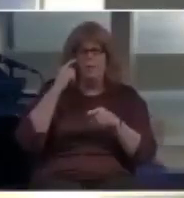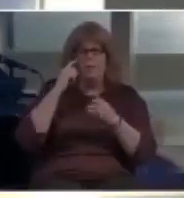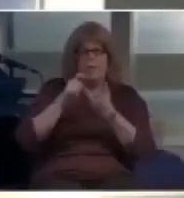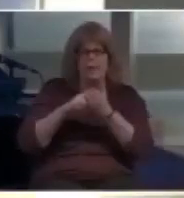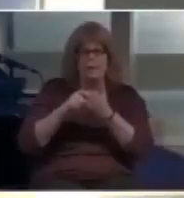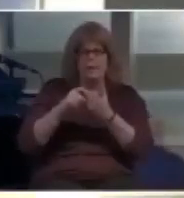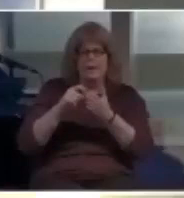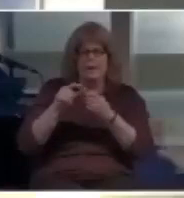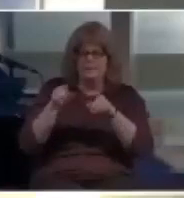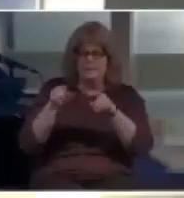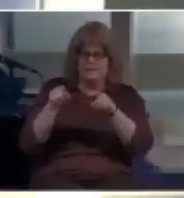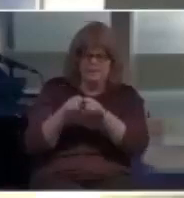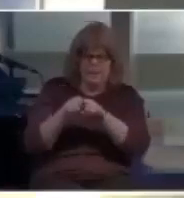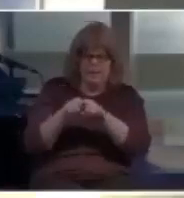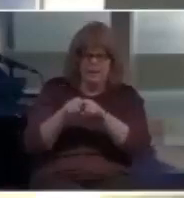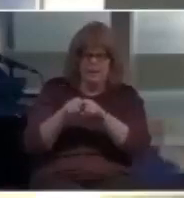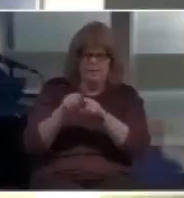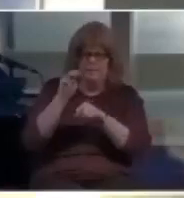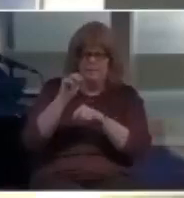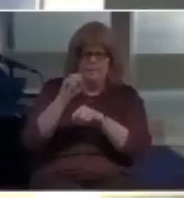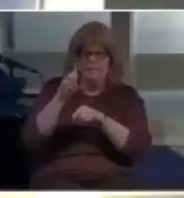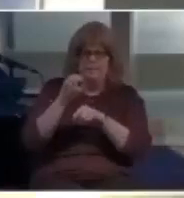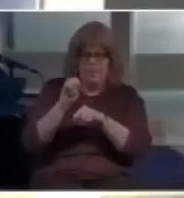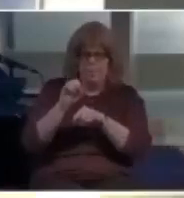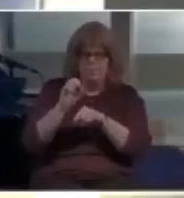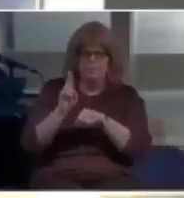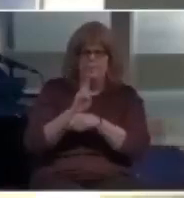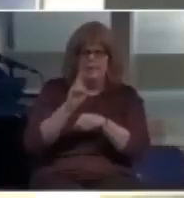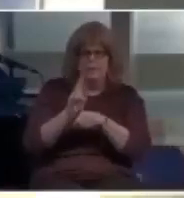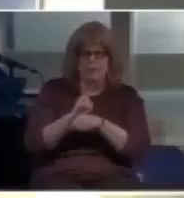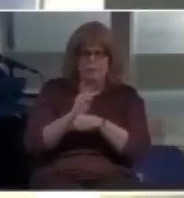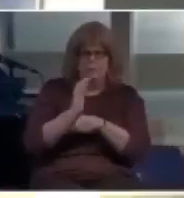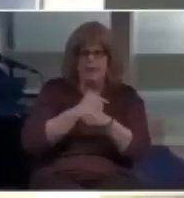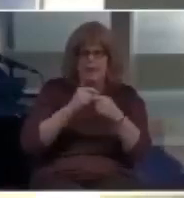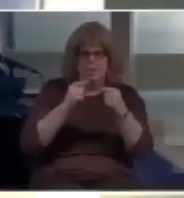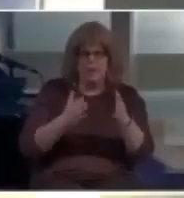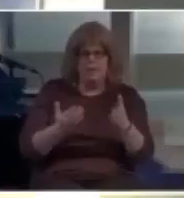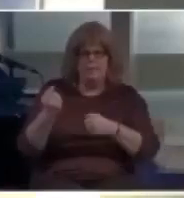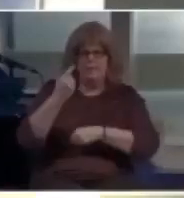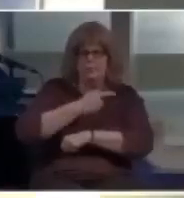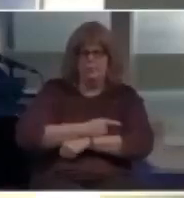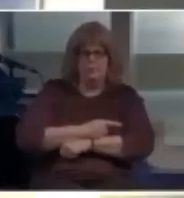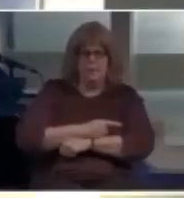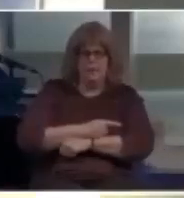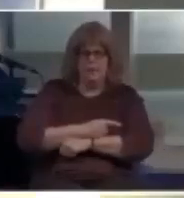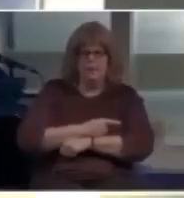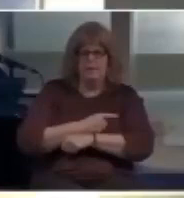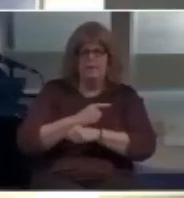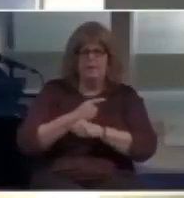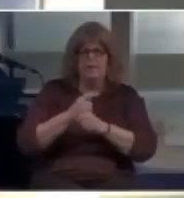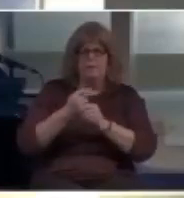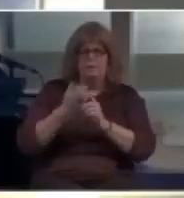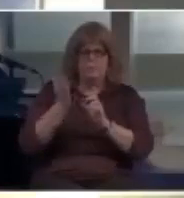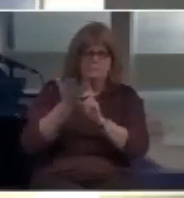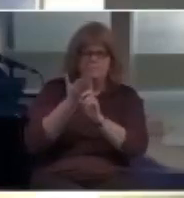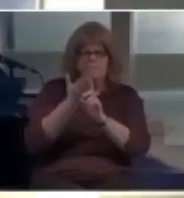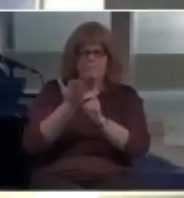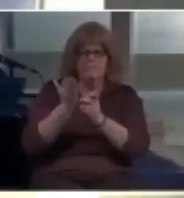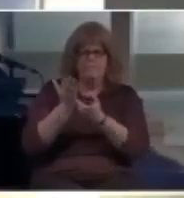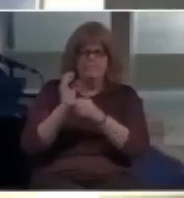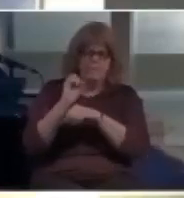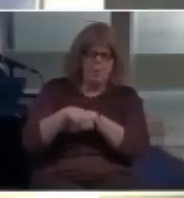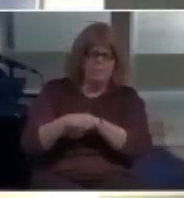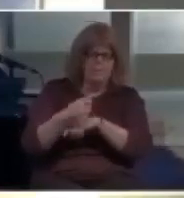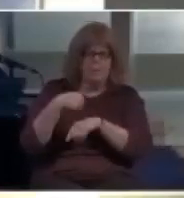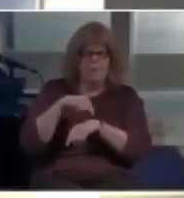that the same modes are being used by our enemy today to dissuade us, to overcome